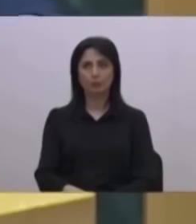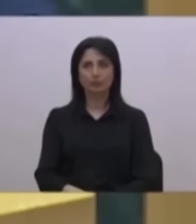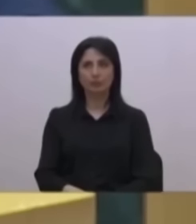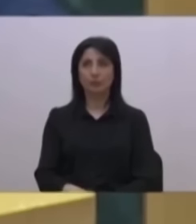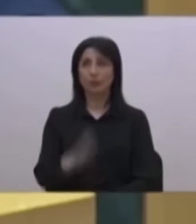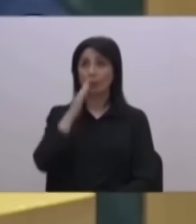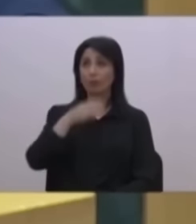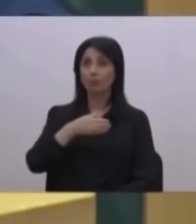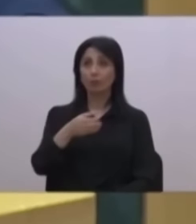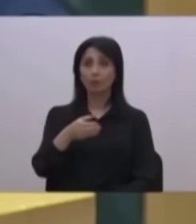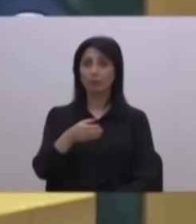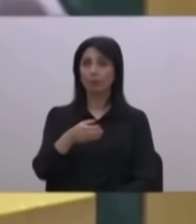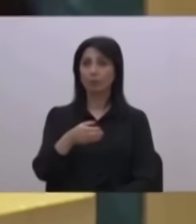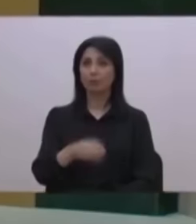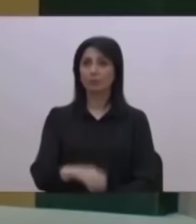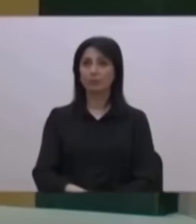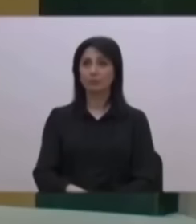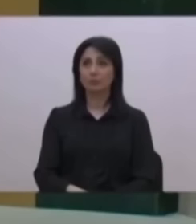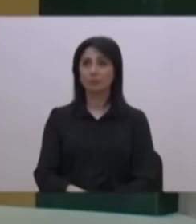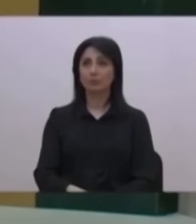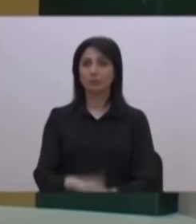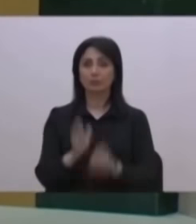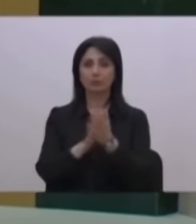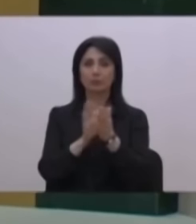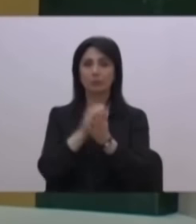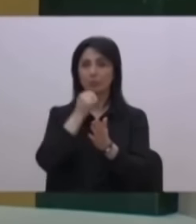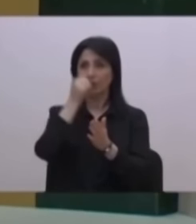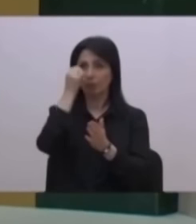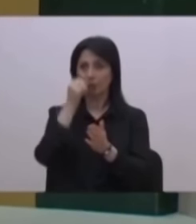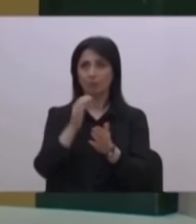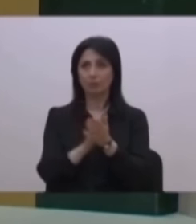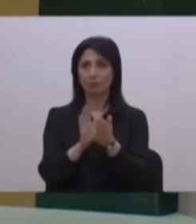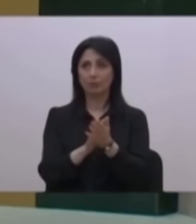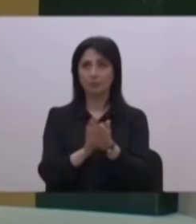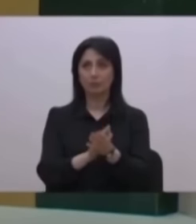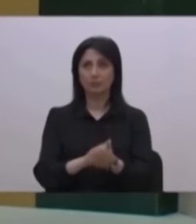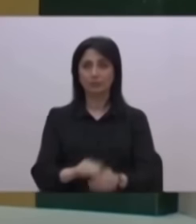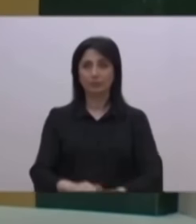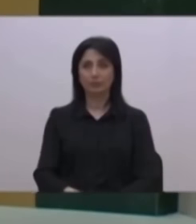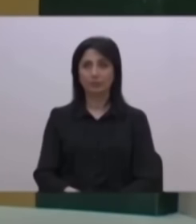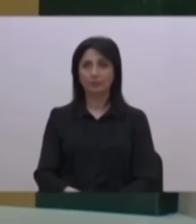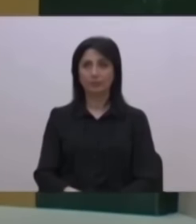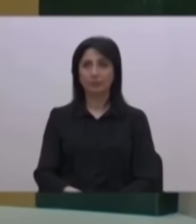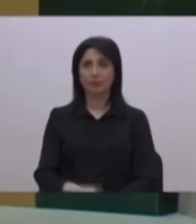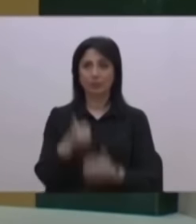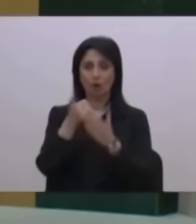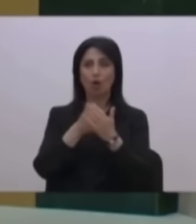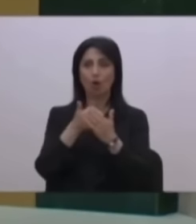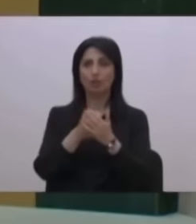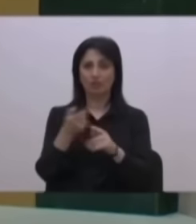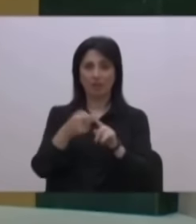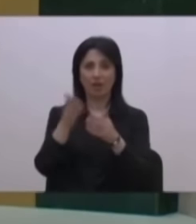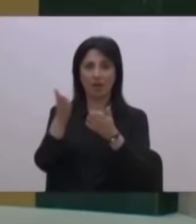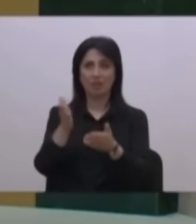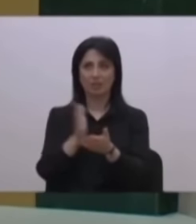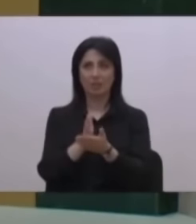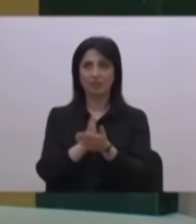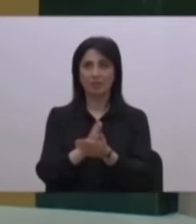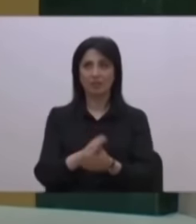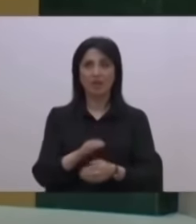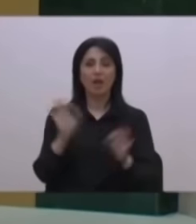in the face with water thrown by a representative on the other side of the debate. The bill would require organizations receiving more